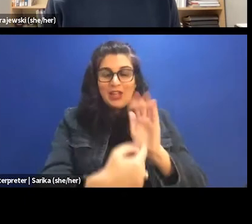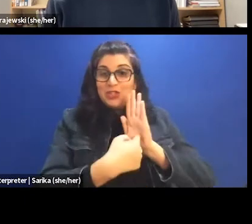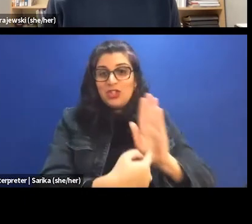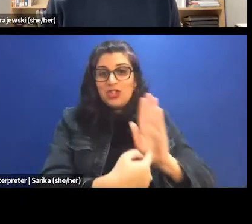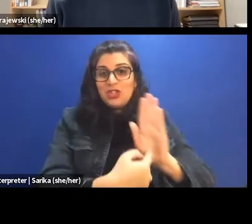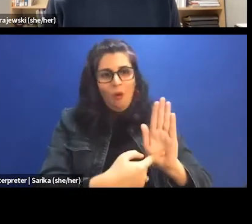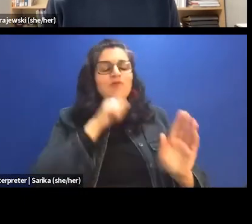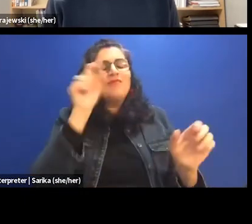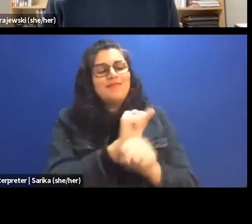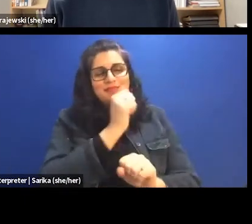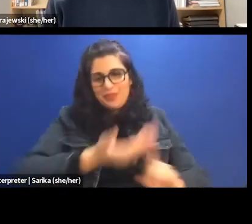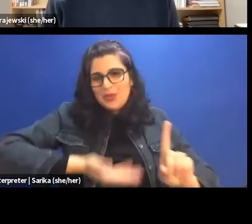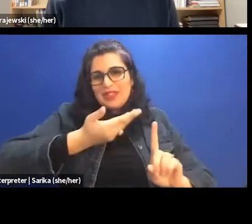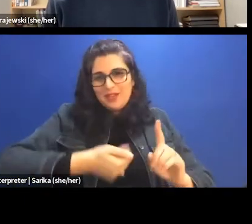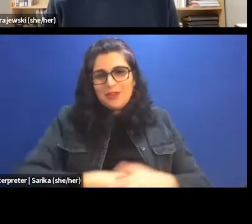was.